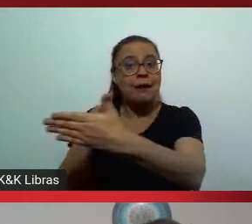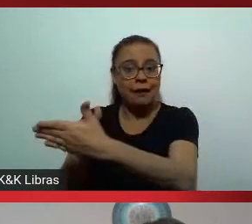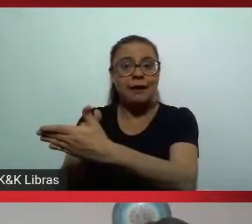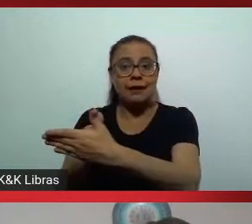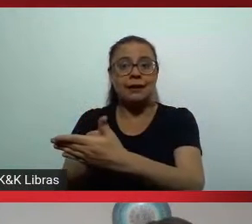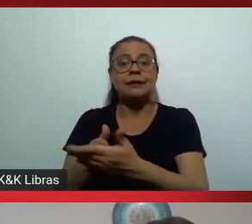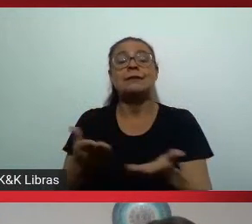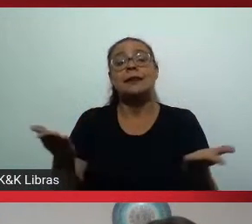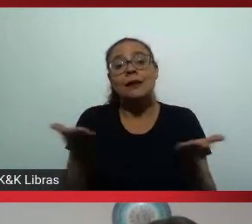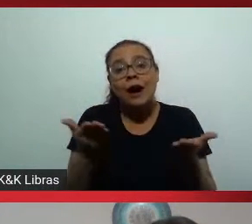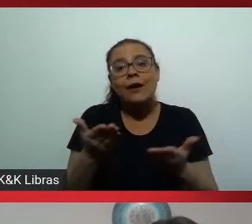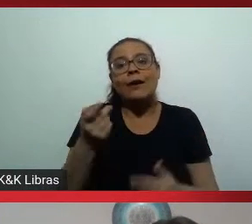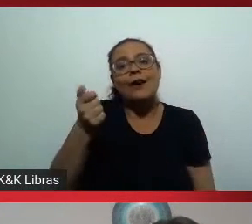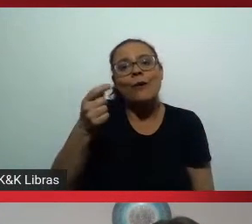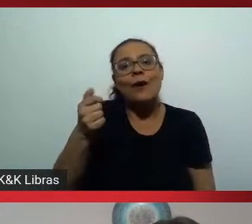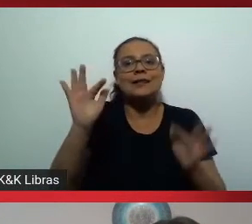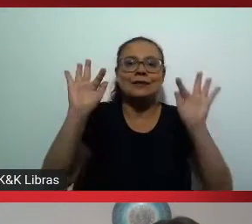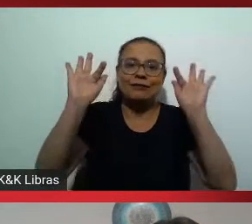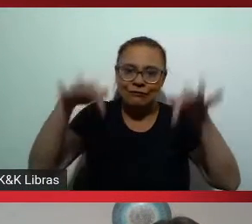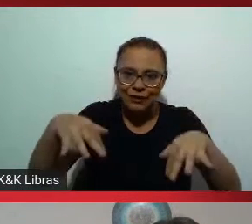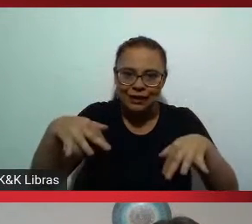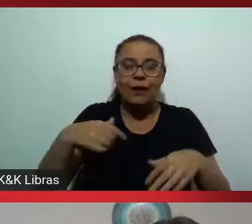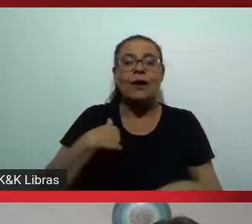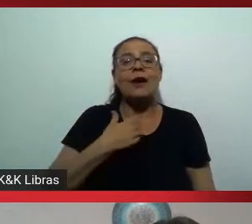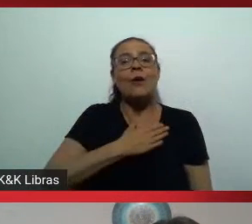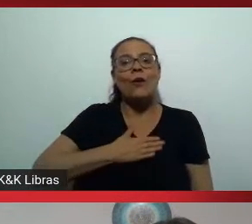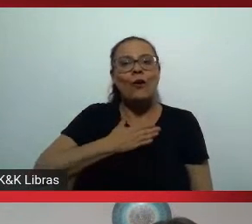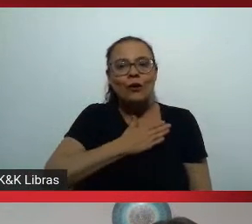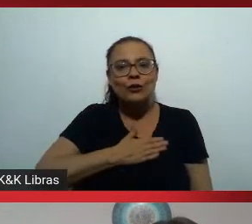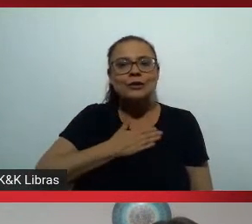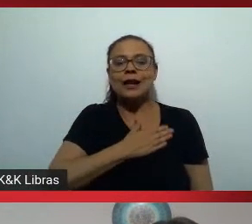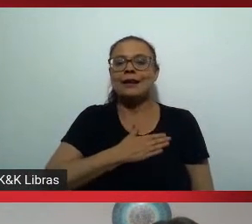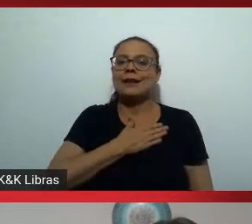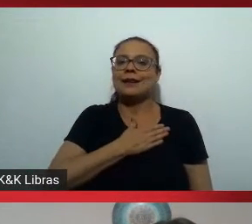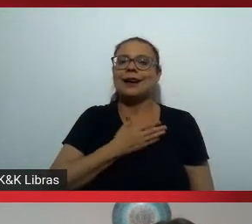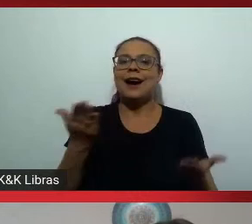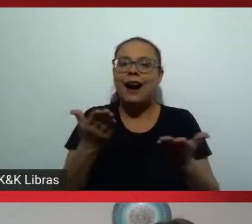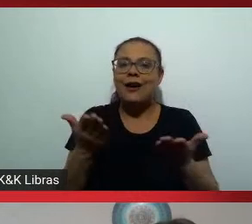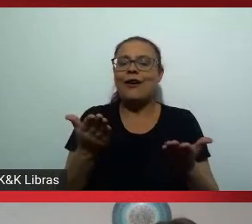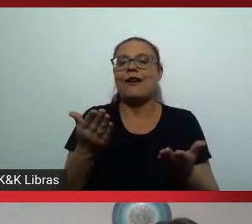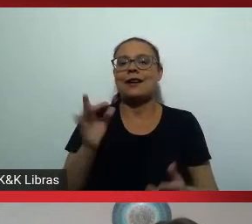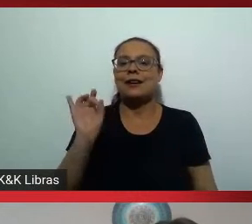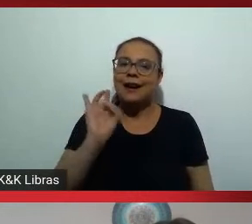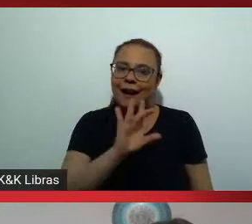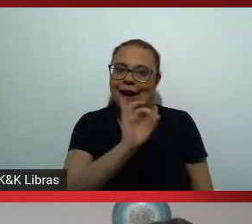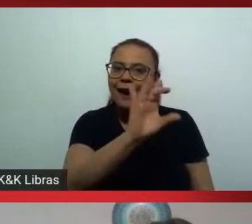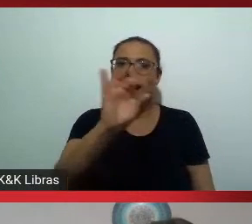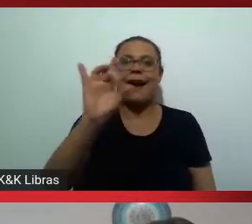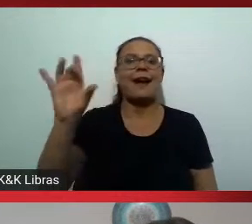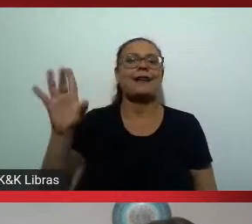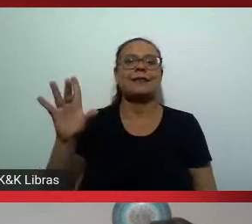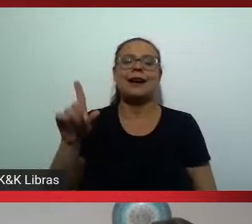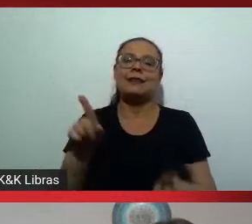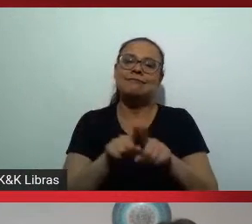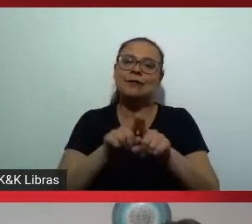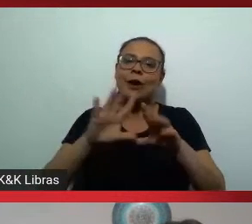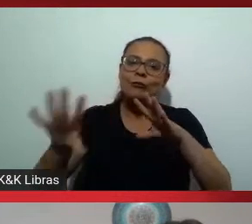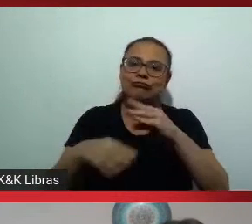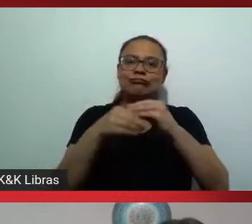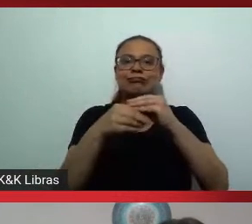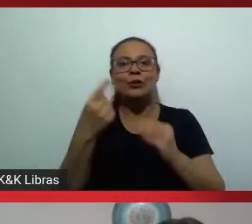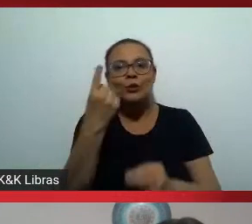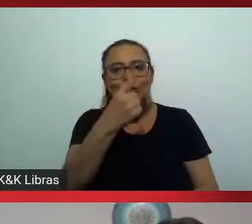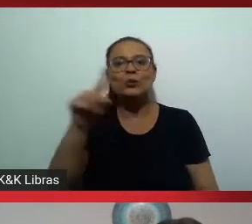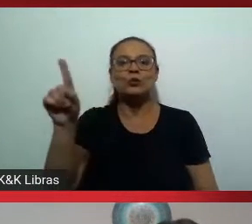infelizmente caminhando para o final eu gostaria de deixar esses momentos finais para que vocês façam as considerações e